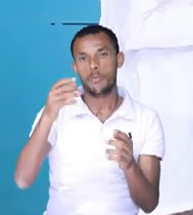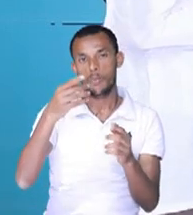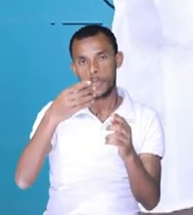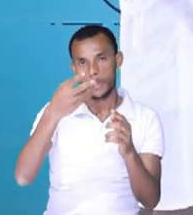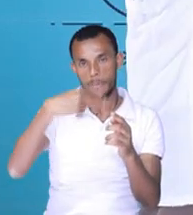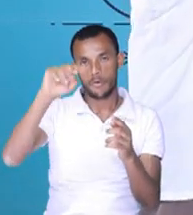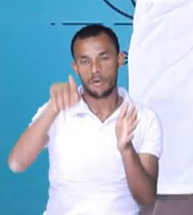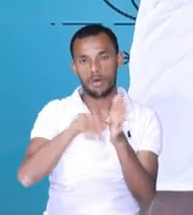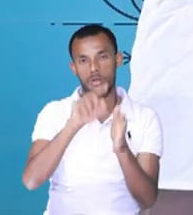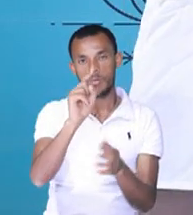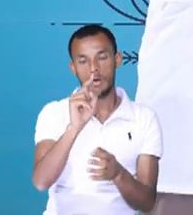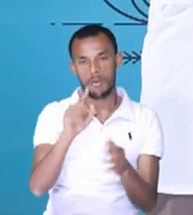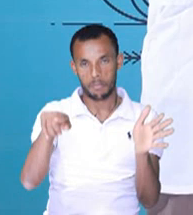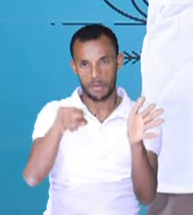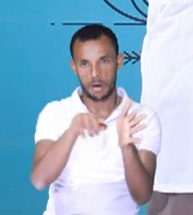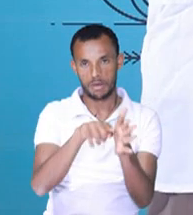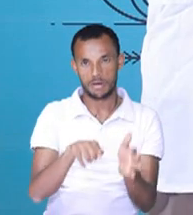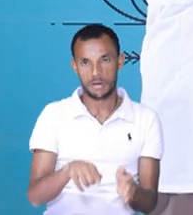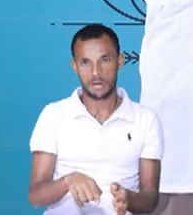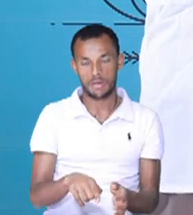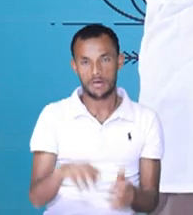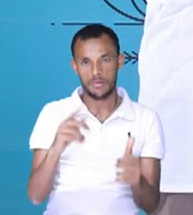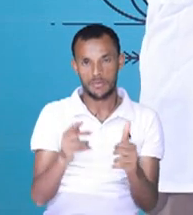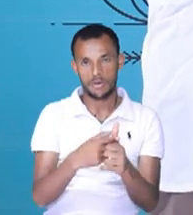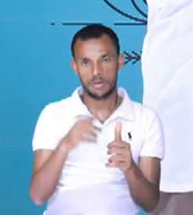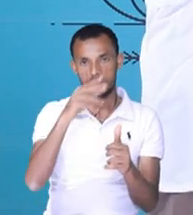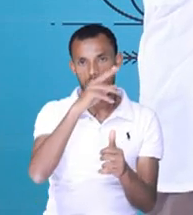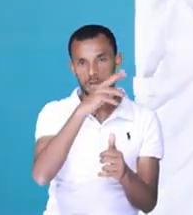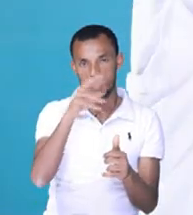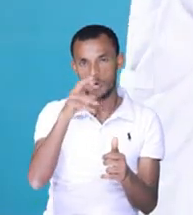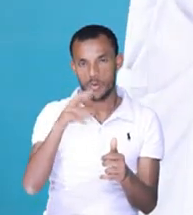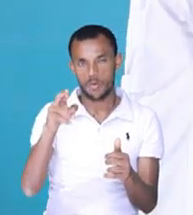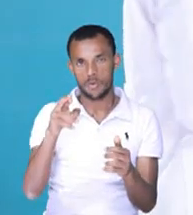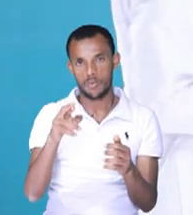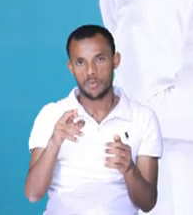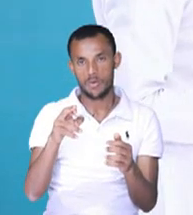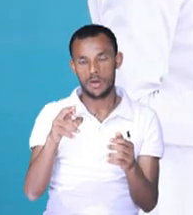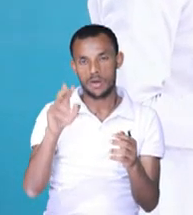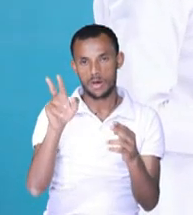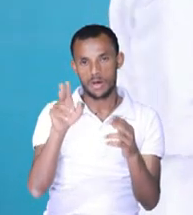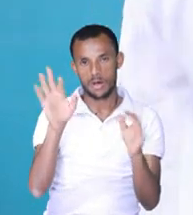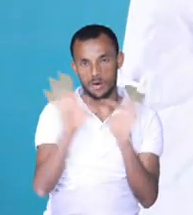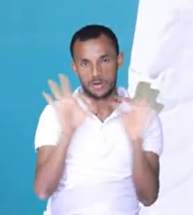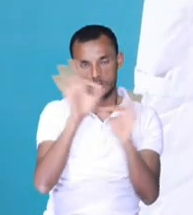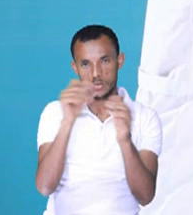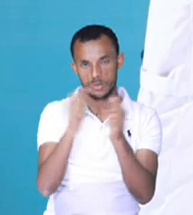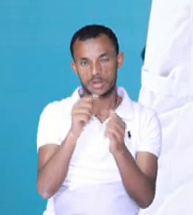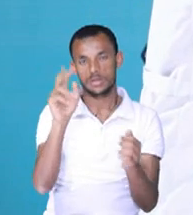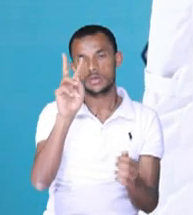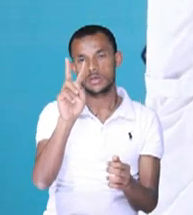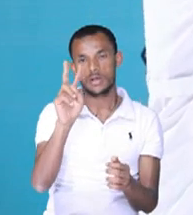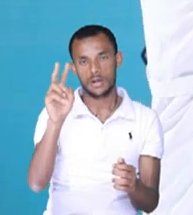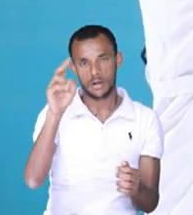1. Minus, first row, when it is crossed with the second column, at